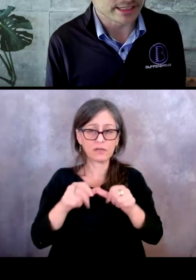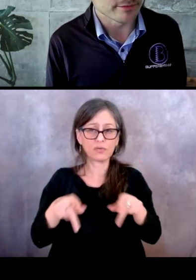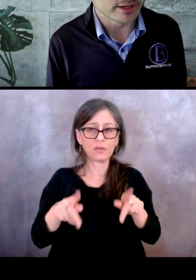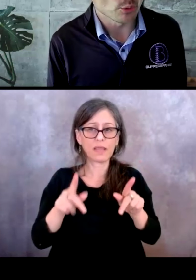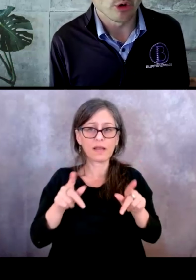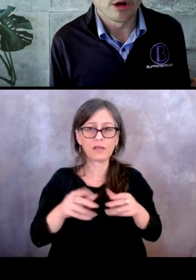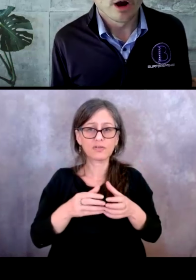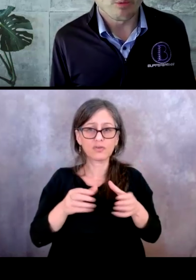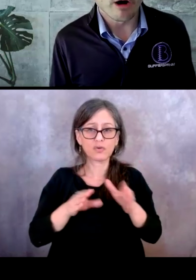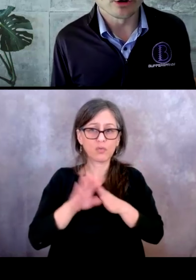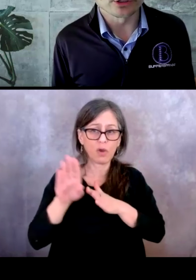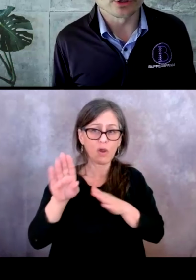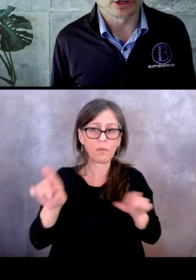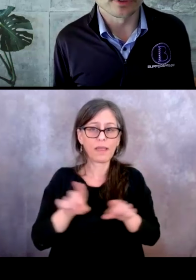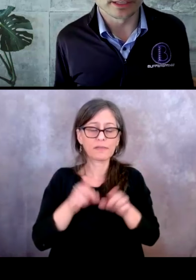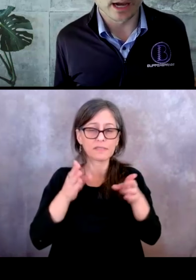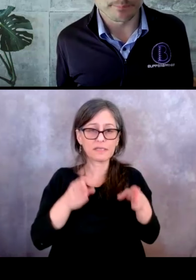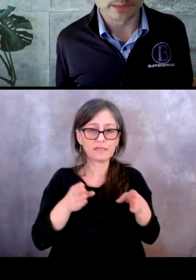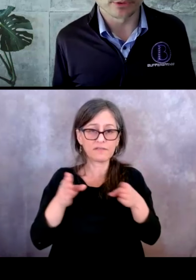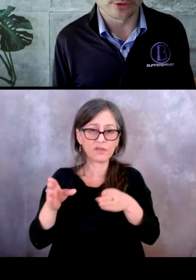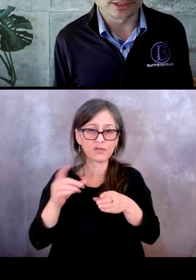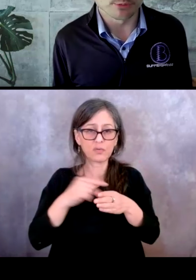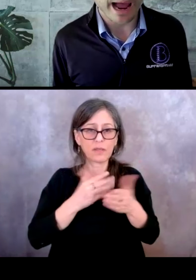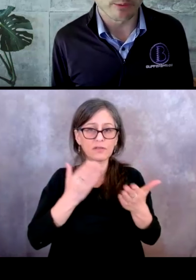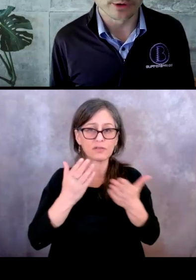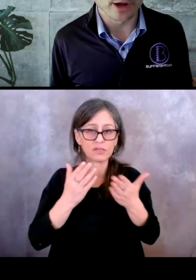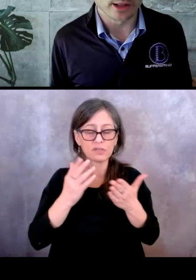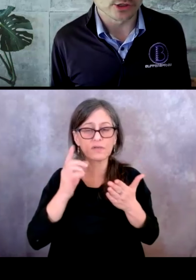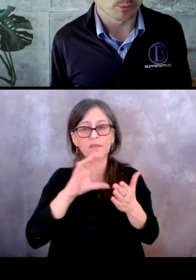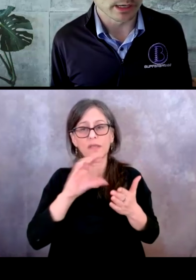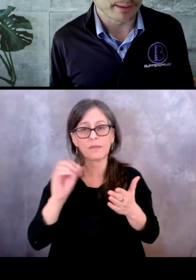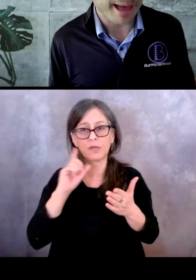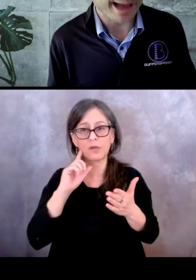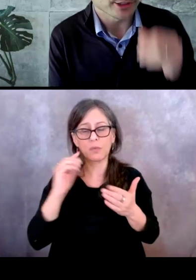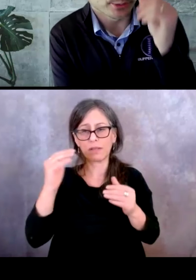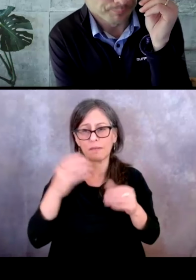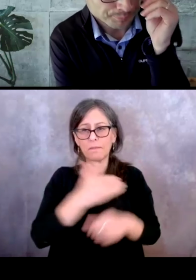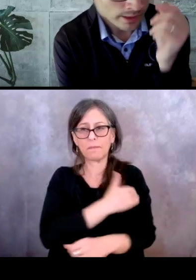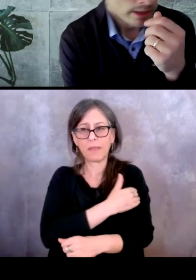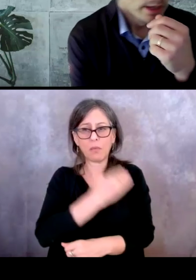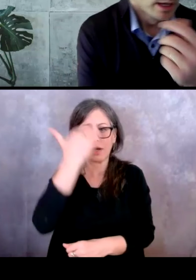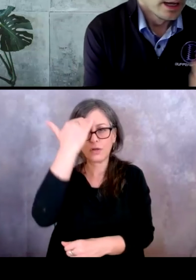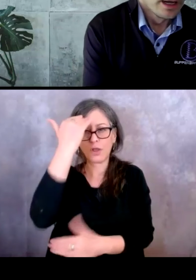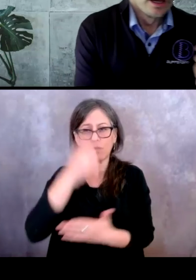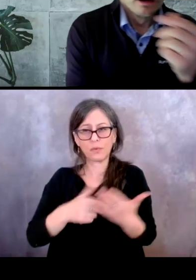grow as an individual while also serving the company with all this new power and knowledge that we're coming back to.